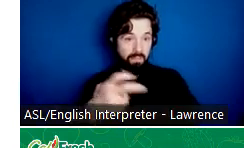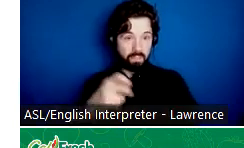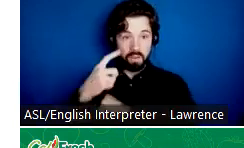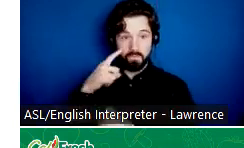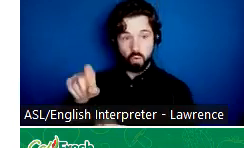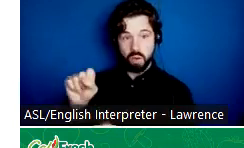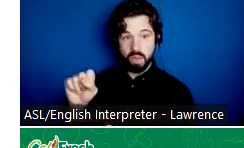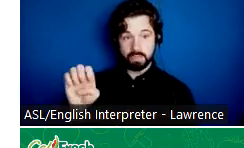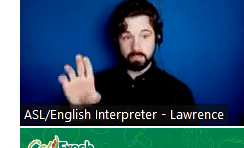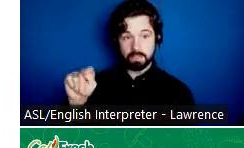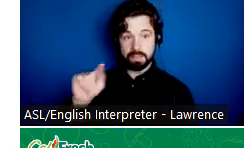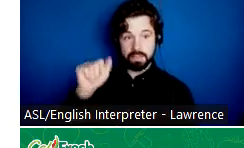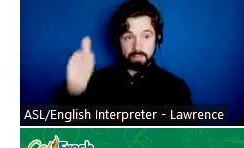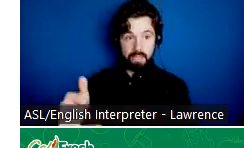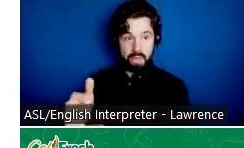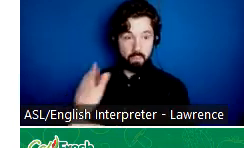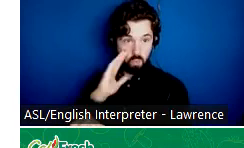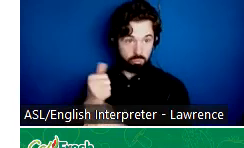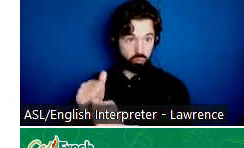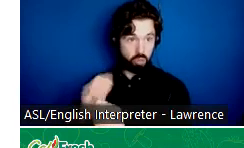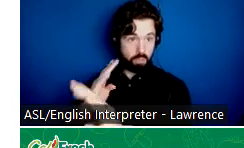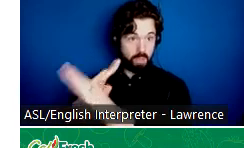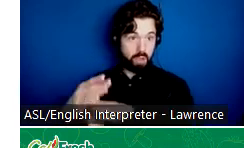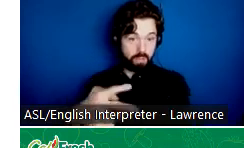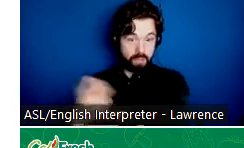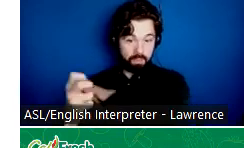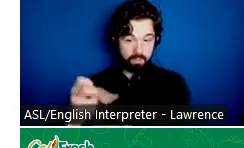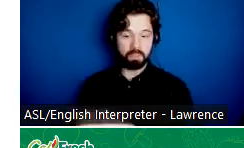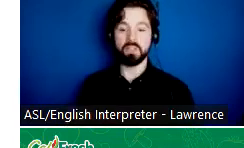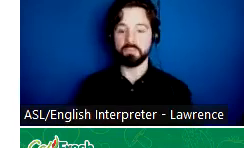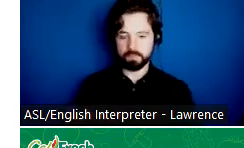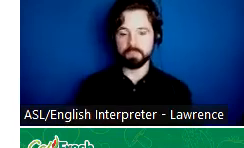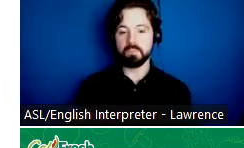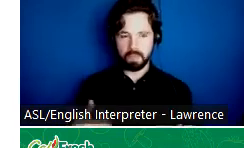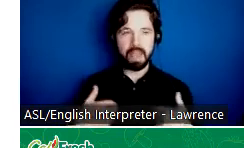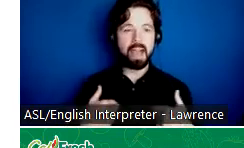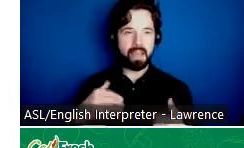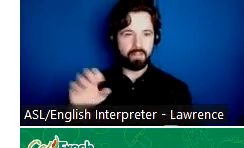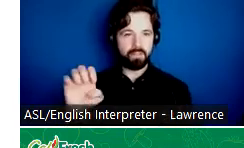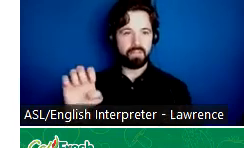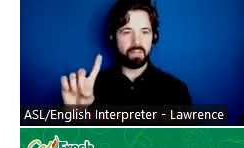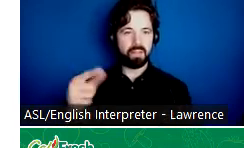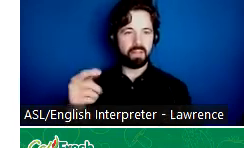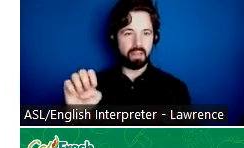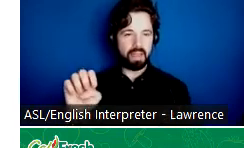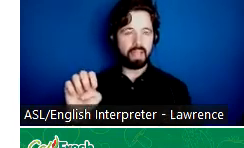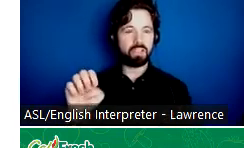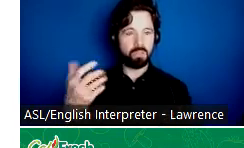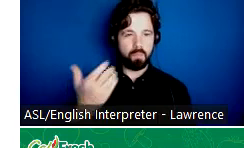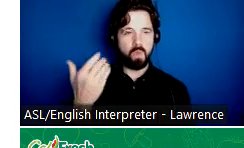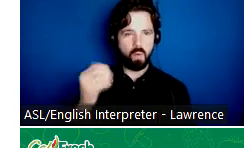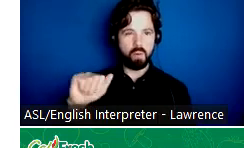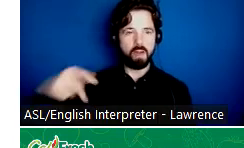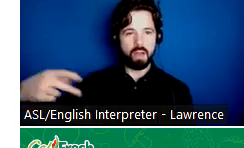program? So all EBT accounts are eligible to use EBT Edge mobile app to mitigate electronic theft. Chip